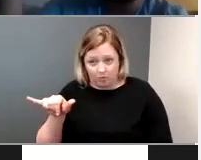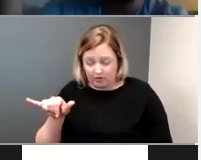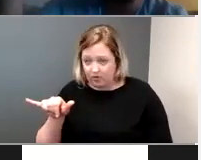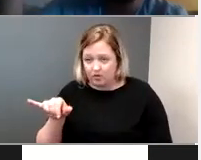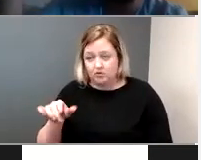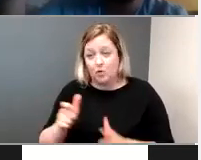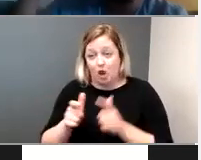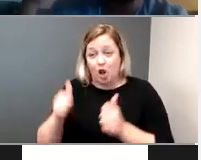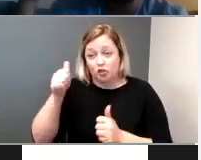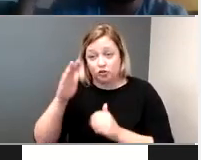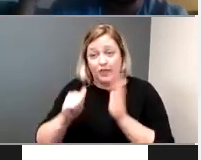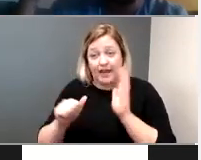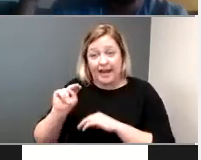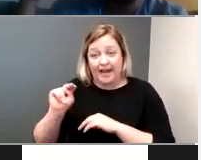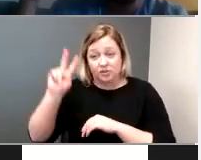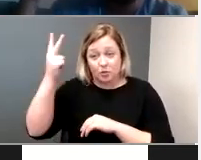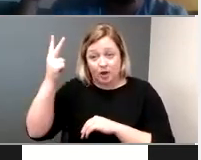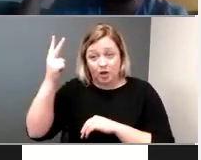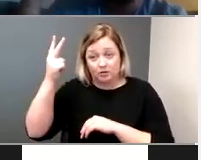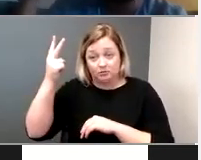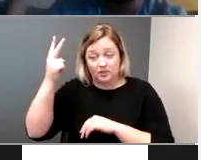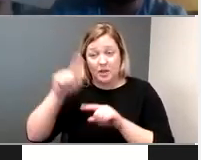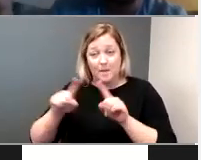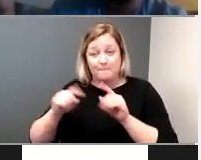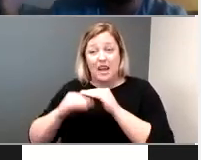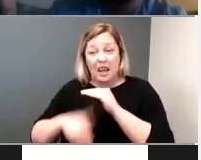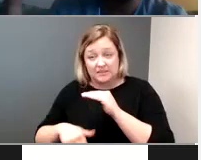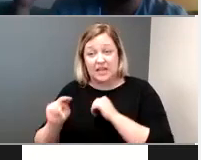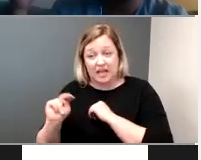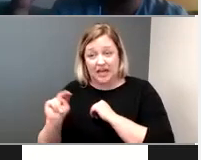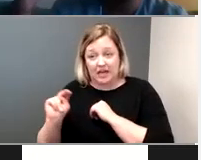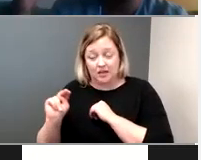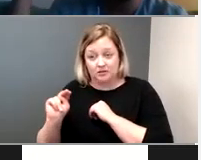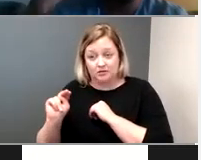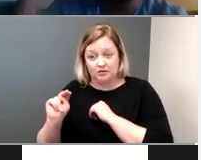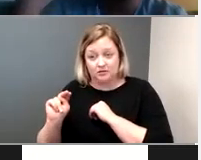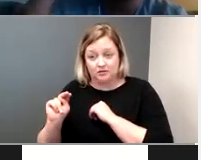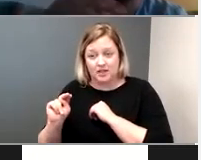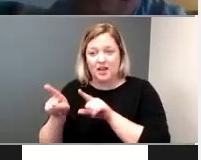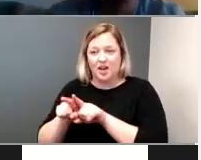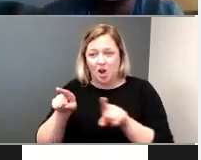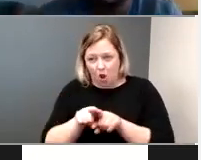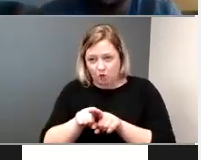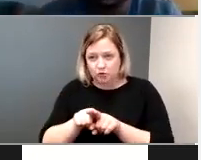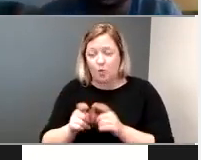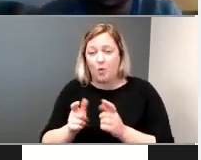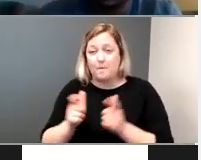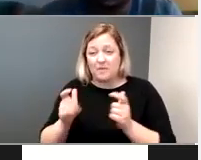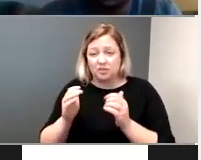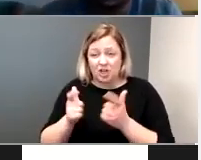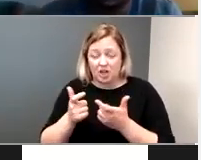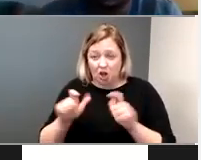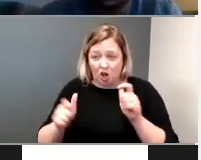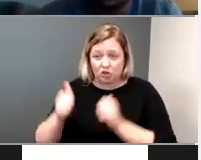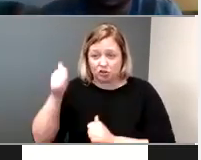than n squared, smaller than n, because it is n log n, and it is also going to be much larger than log n itself.